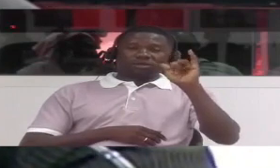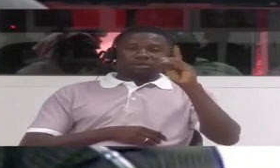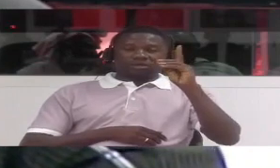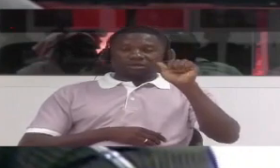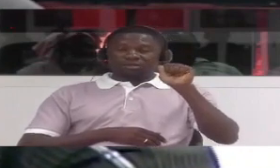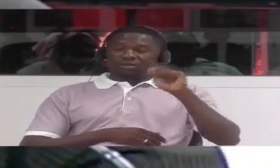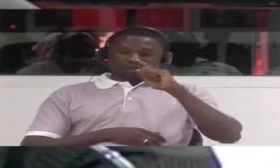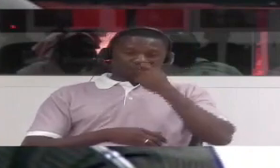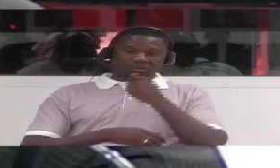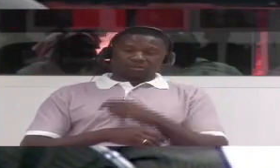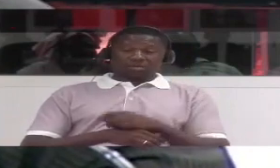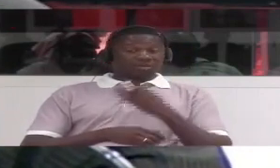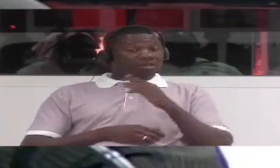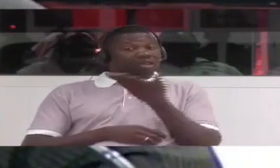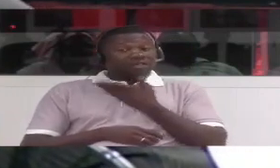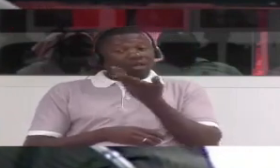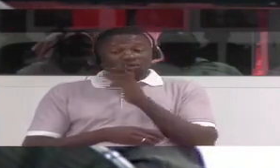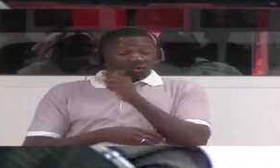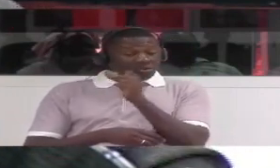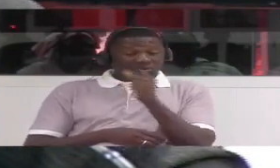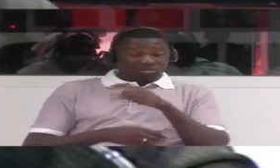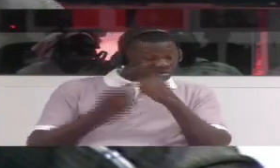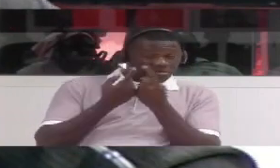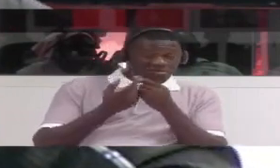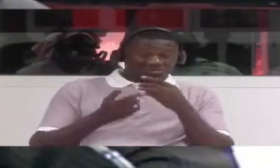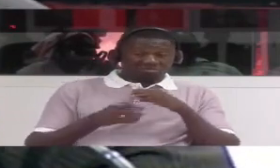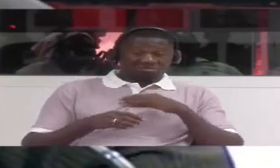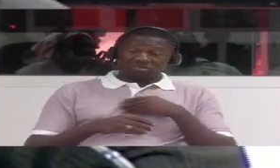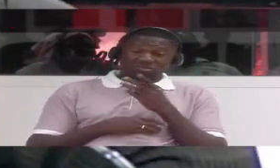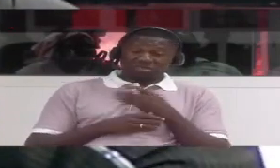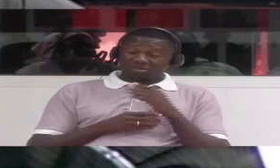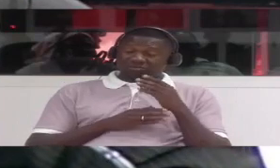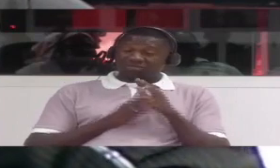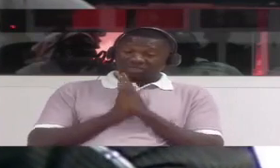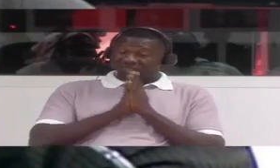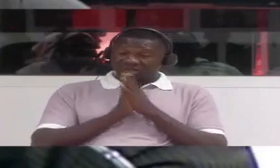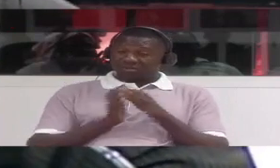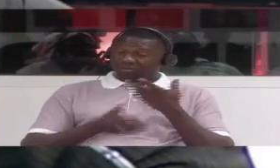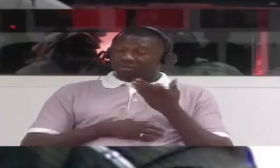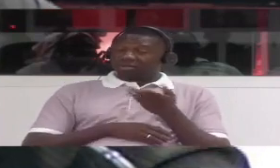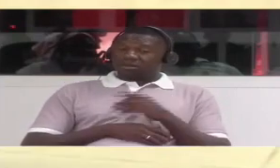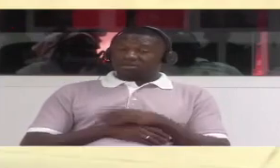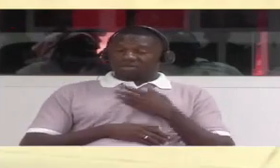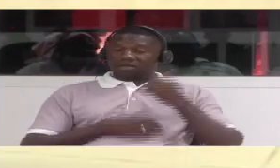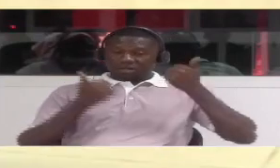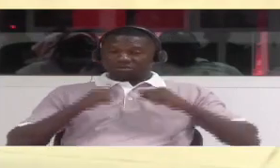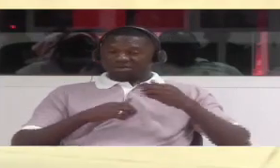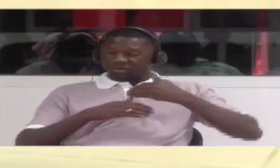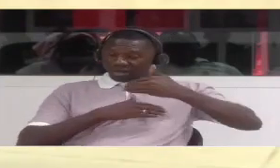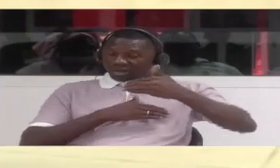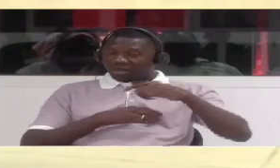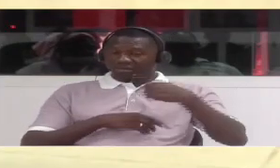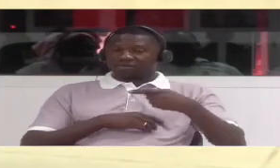built up along the years, because generally everybody was operating on a difficult climate, but then it happened shortly after